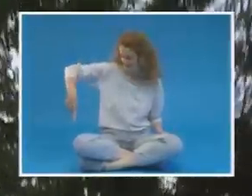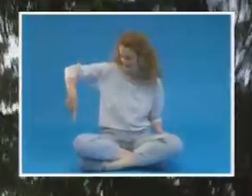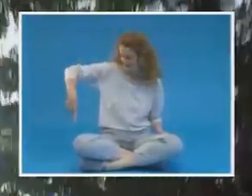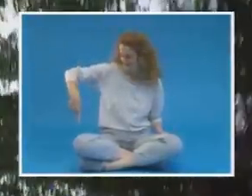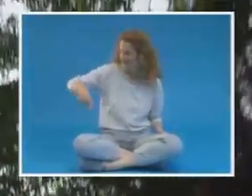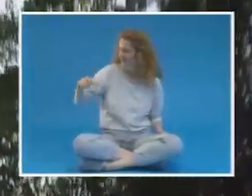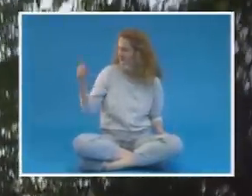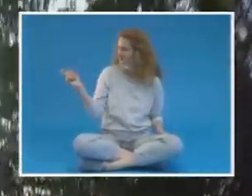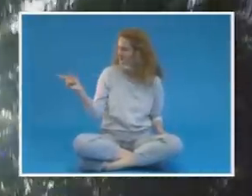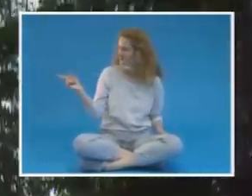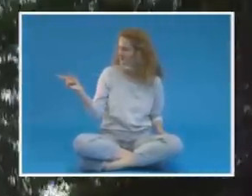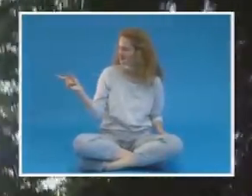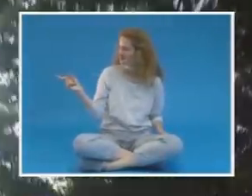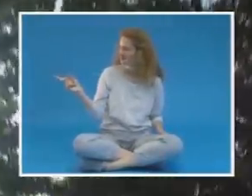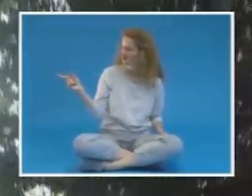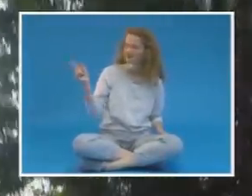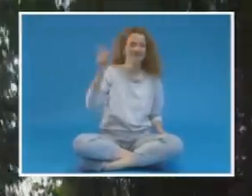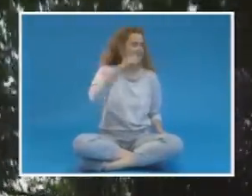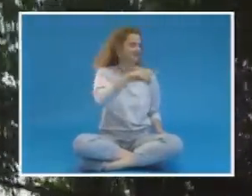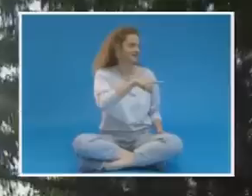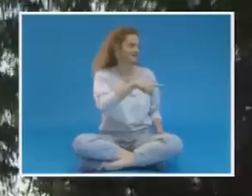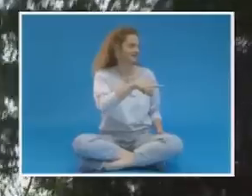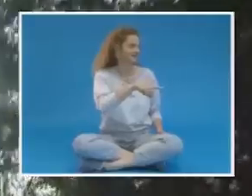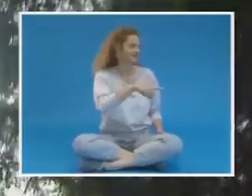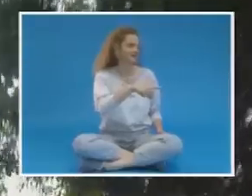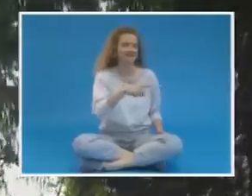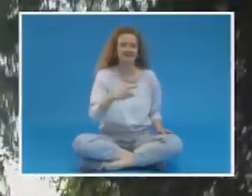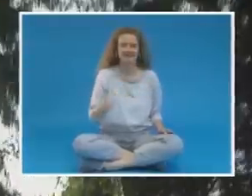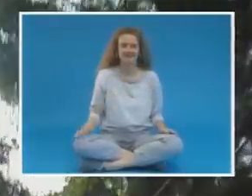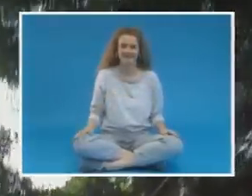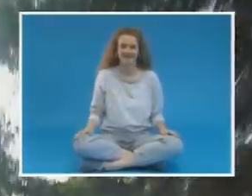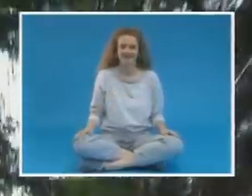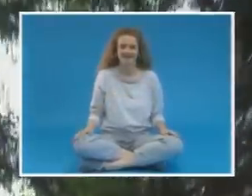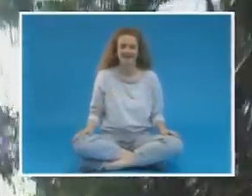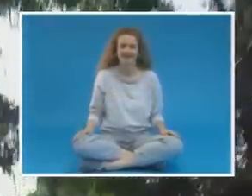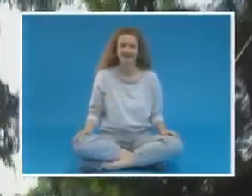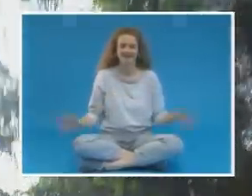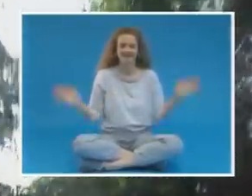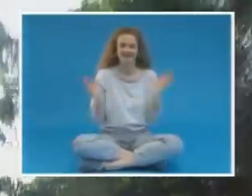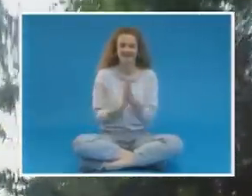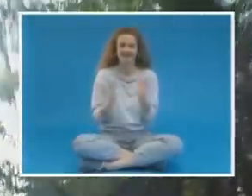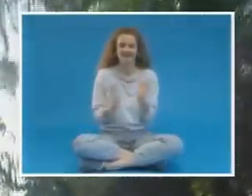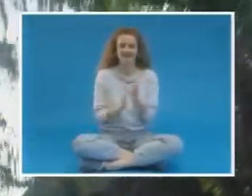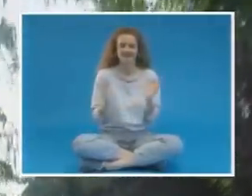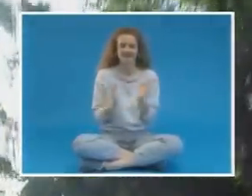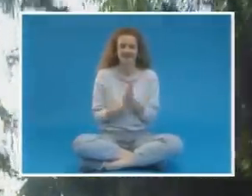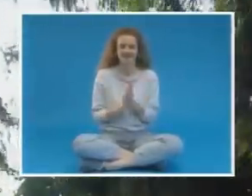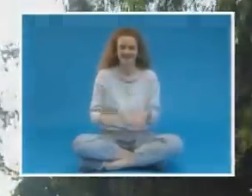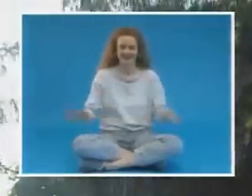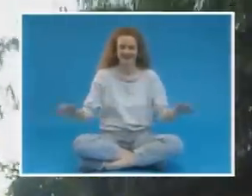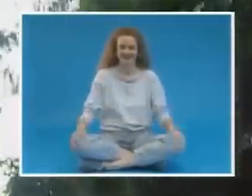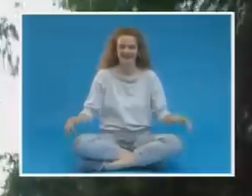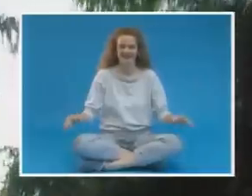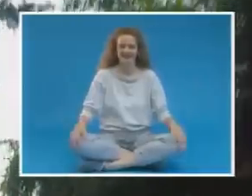ceiling, point to the floor. Point to the window, point to the door. Clap your hands together, one,